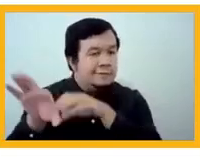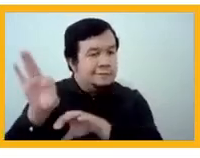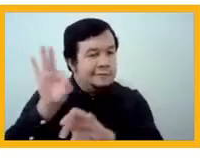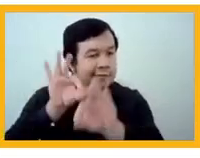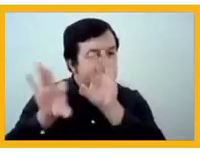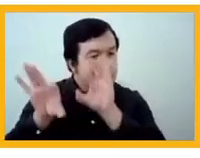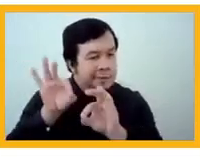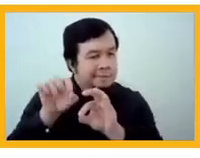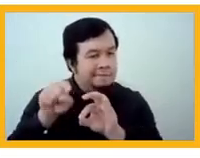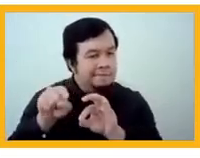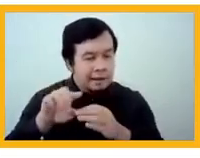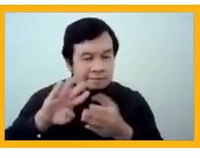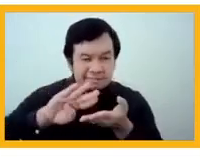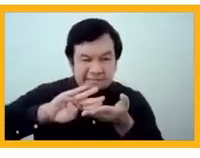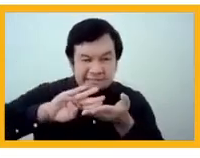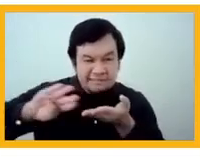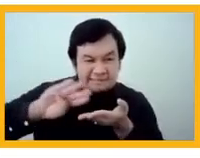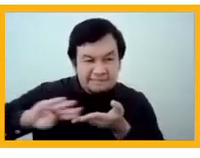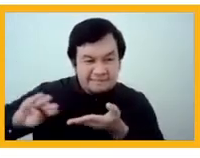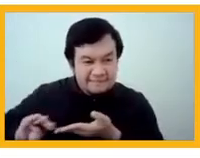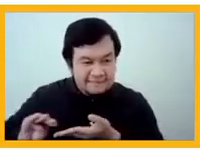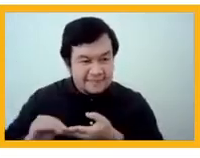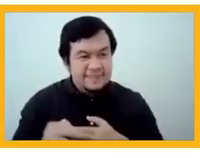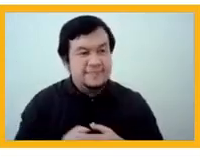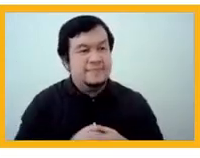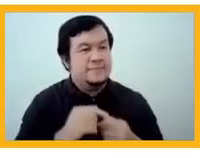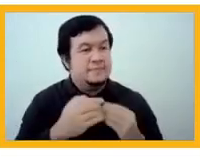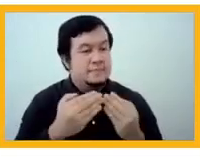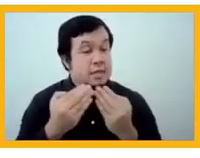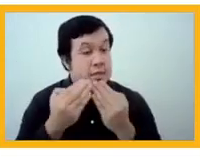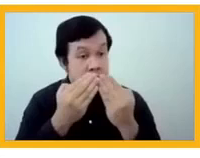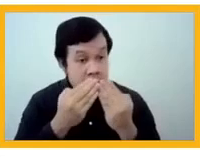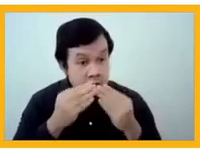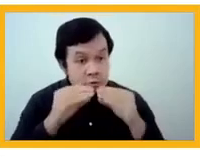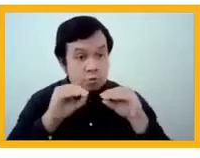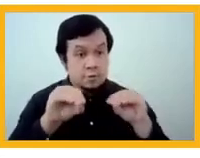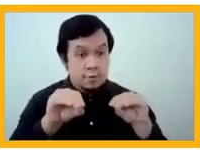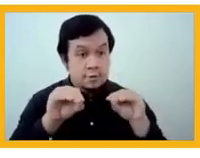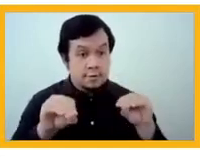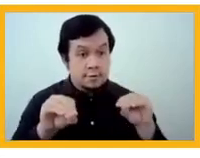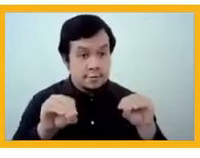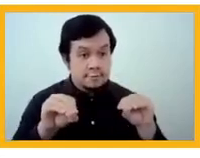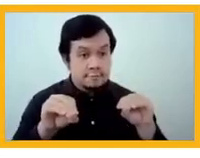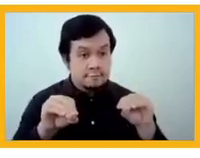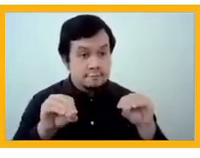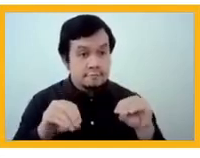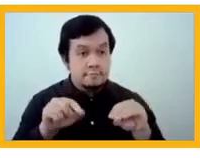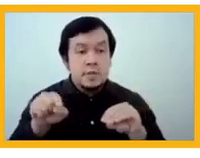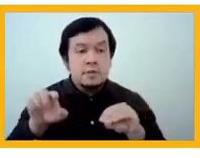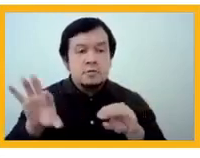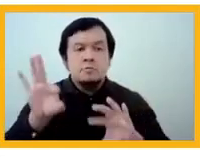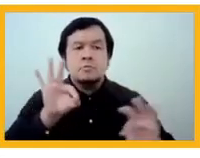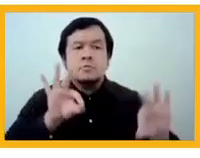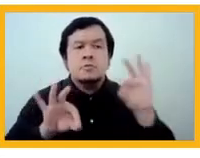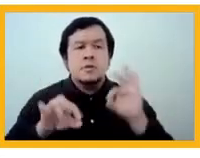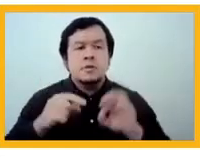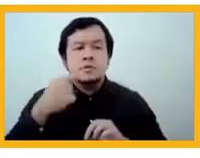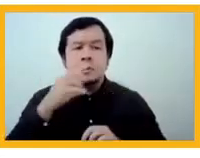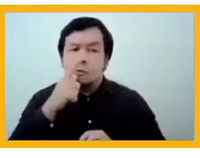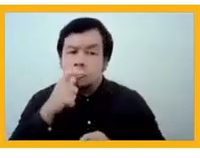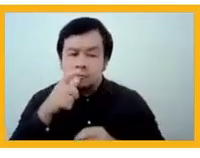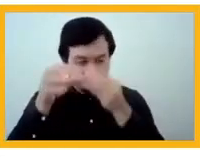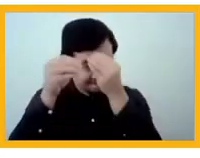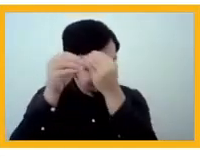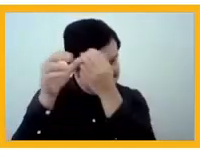an education system, because you're trying to identify who is smart and then allocate them to scarce positions of higher education, as well